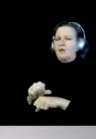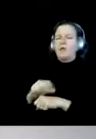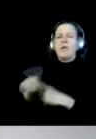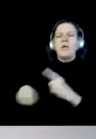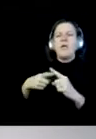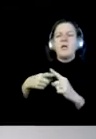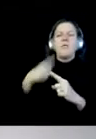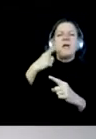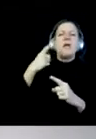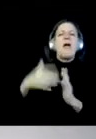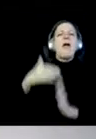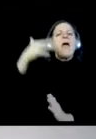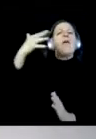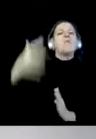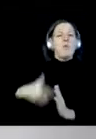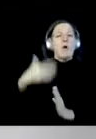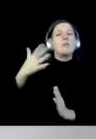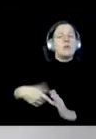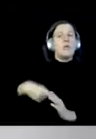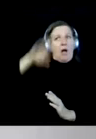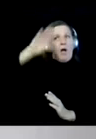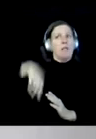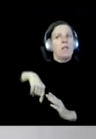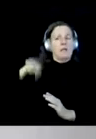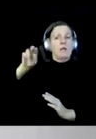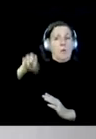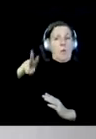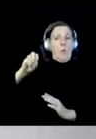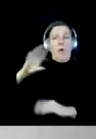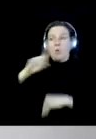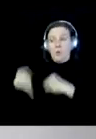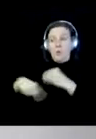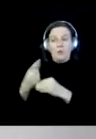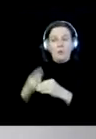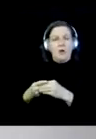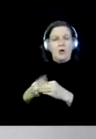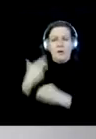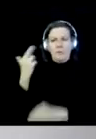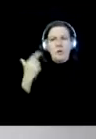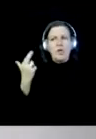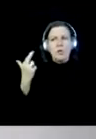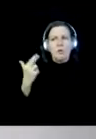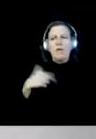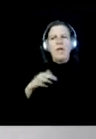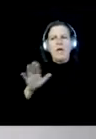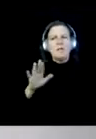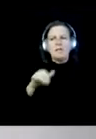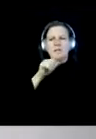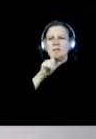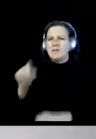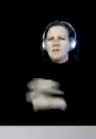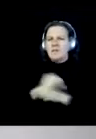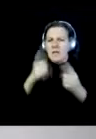you know about the thing that the news is talking about and you suddenly realize that it's not the way it actually happened. I have this experience every time they write